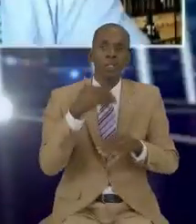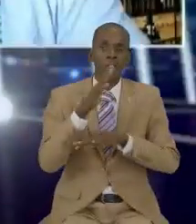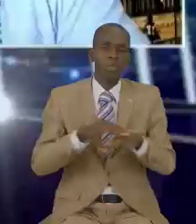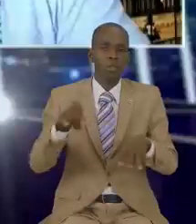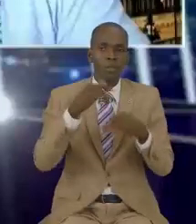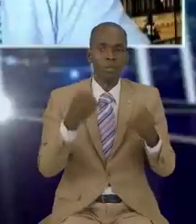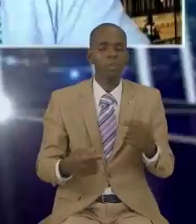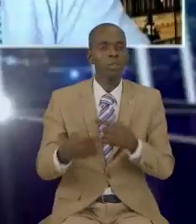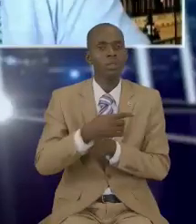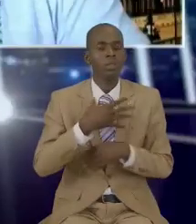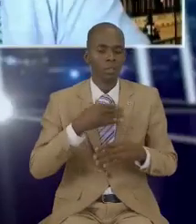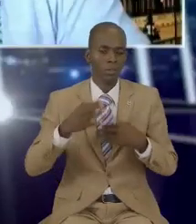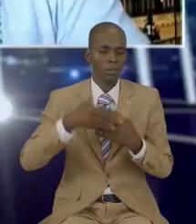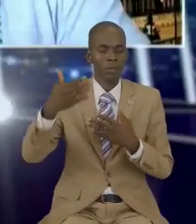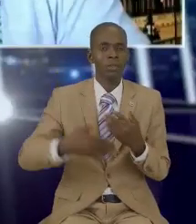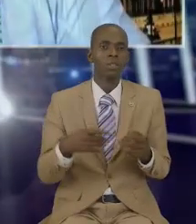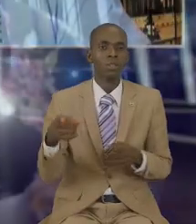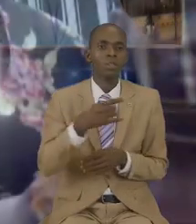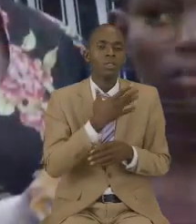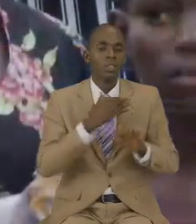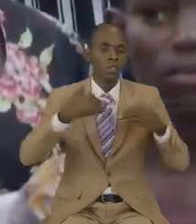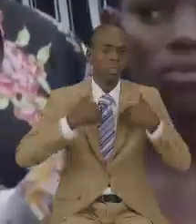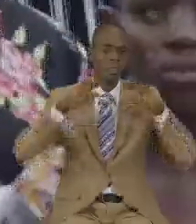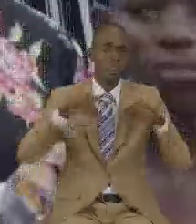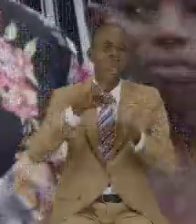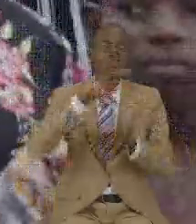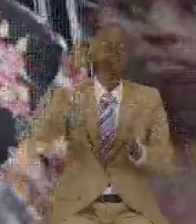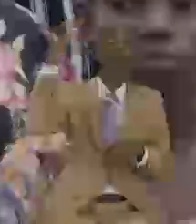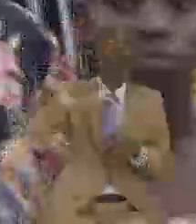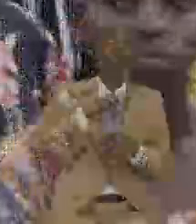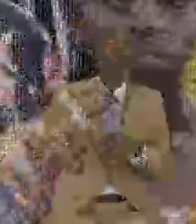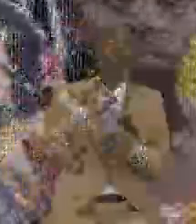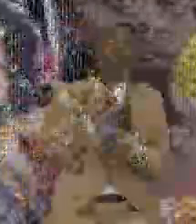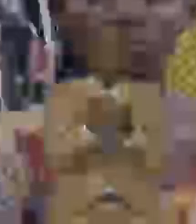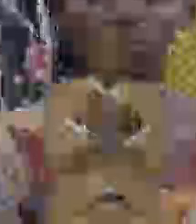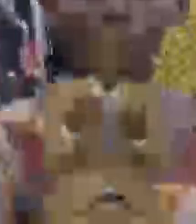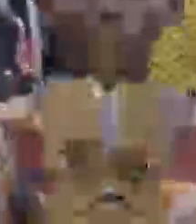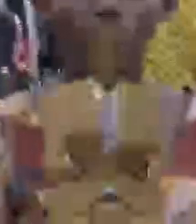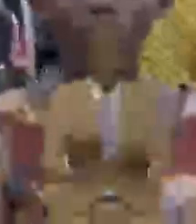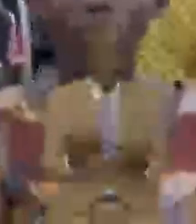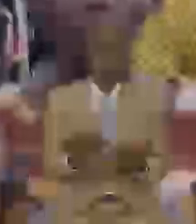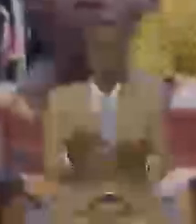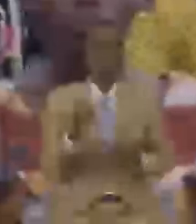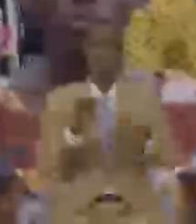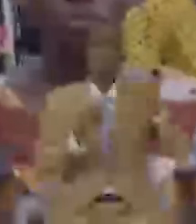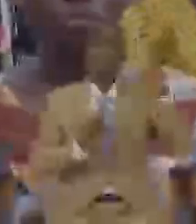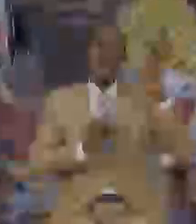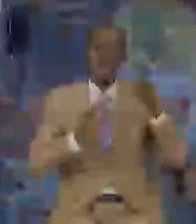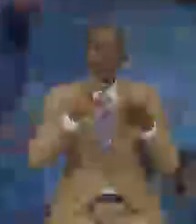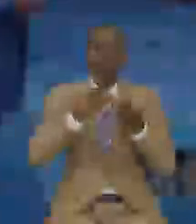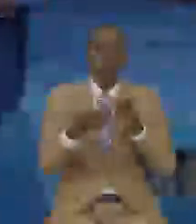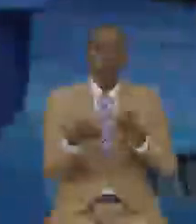and invites you. And he has given you the grace. And he says, now I number him